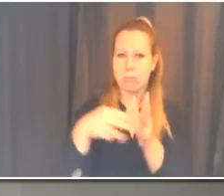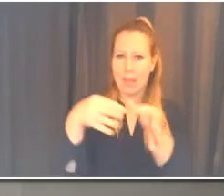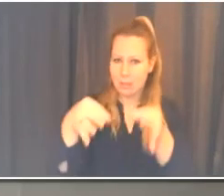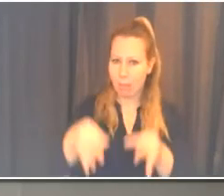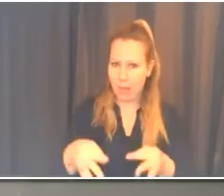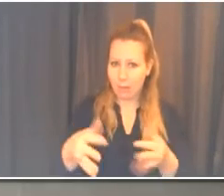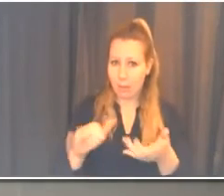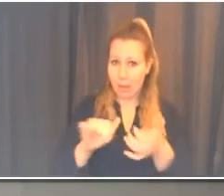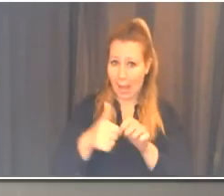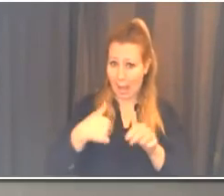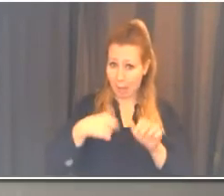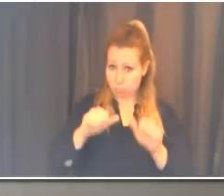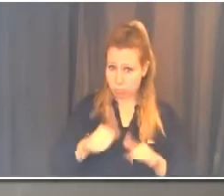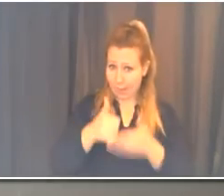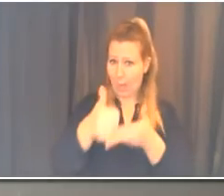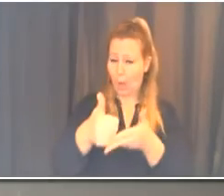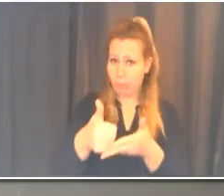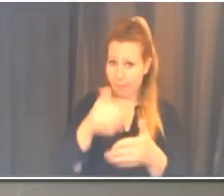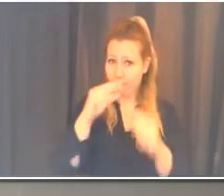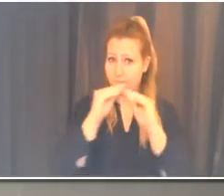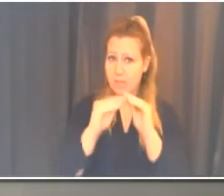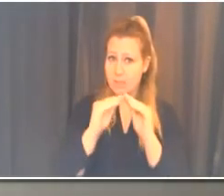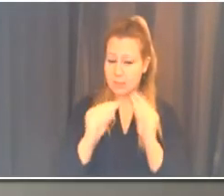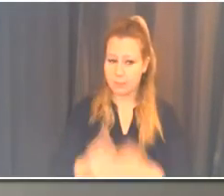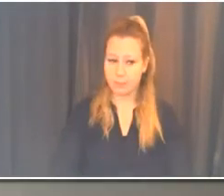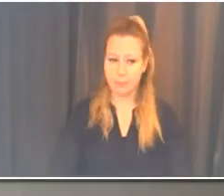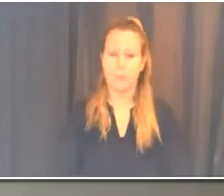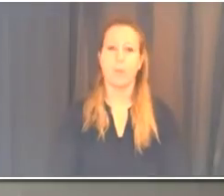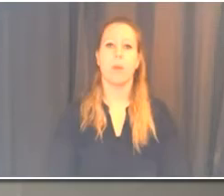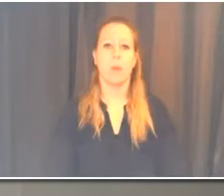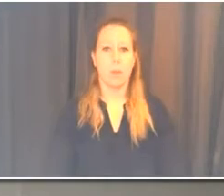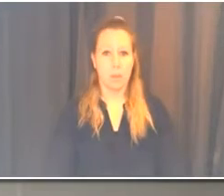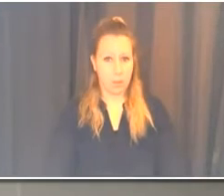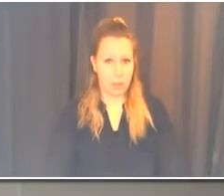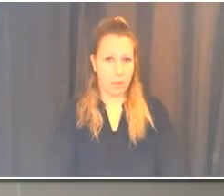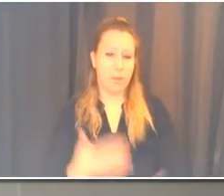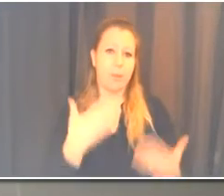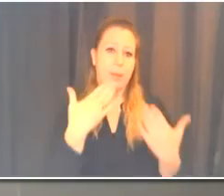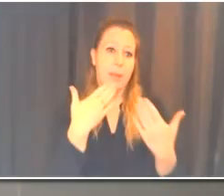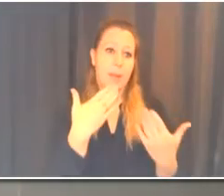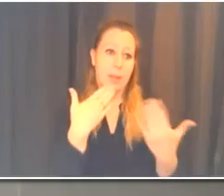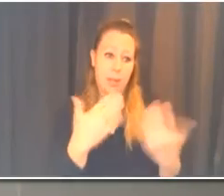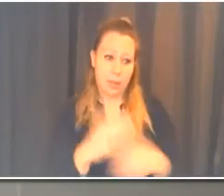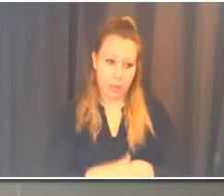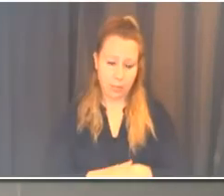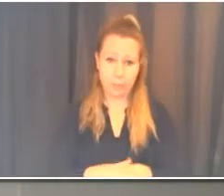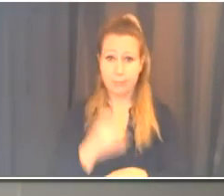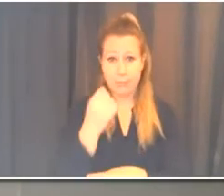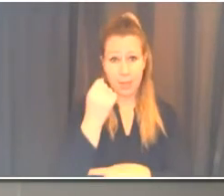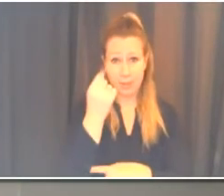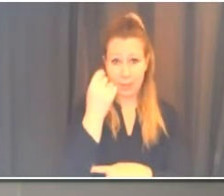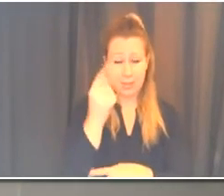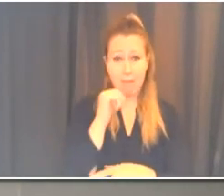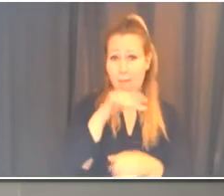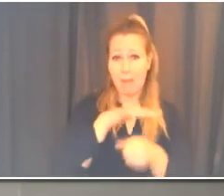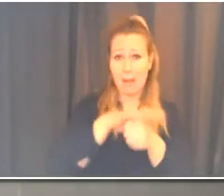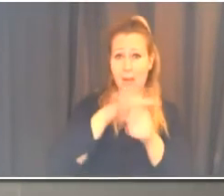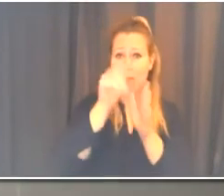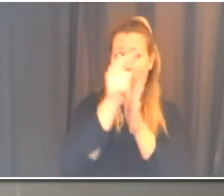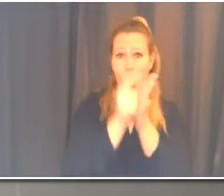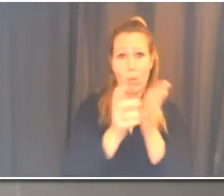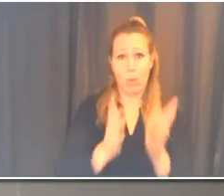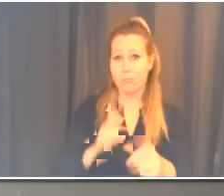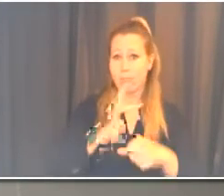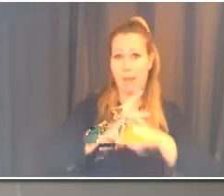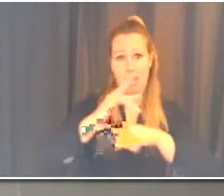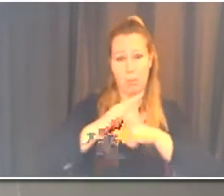that more um plentiful so we thank you for that I think right now you know we too as judge cluer said we have been in constant communication with the courts